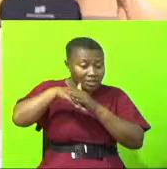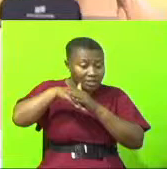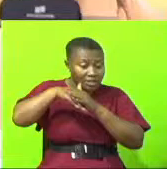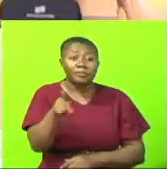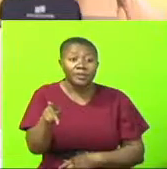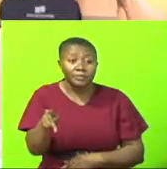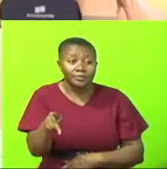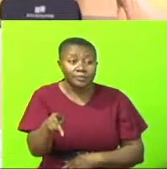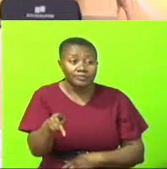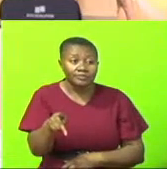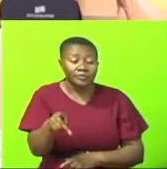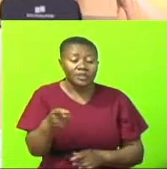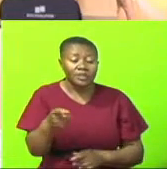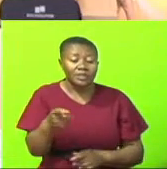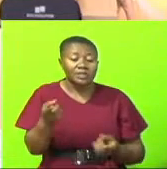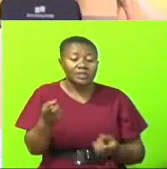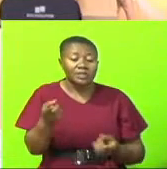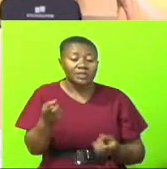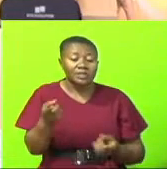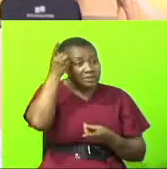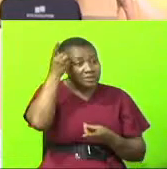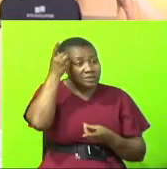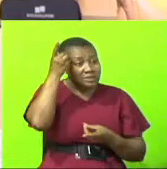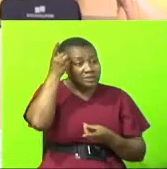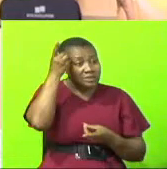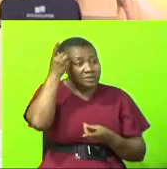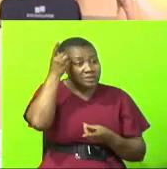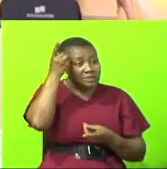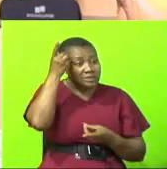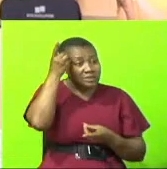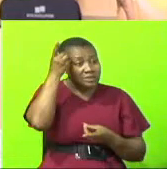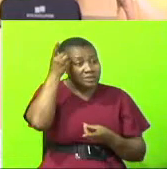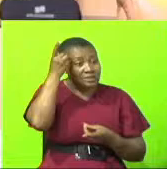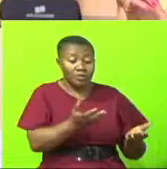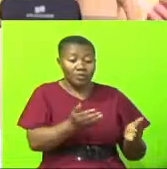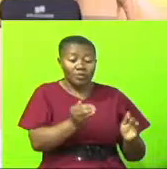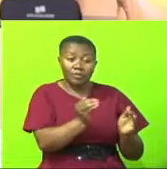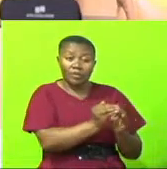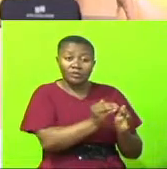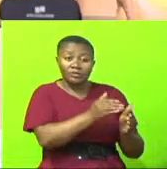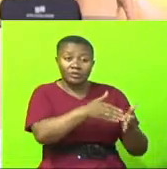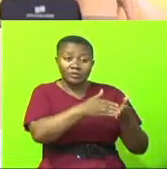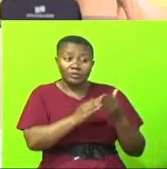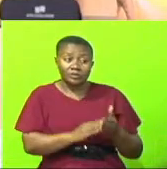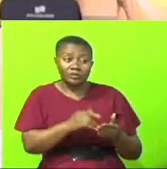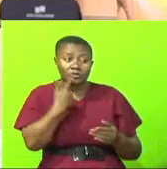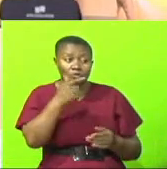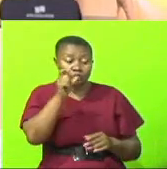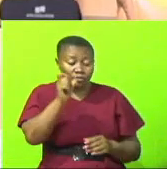matter of the ruling that the minority leader says you should, adhere to.